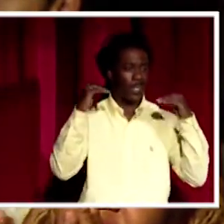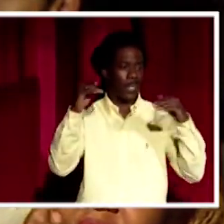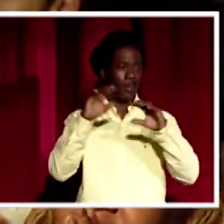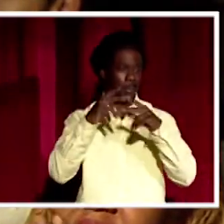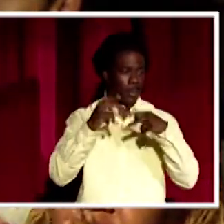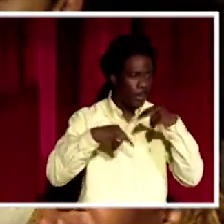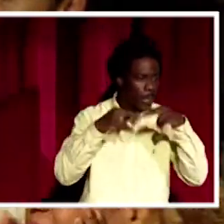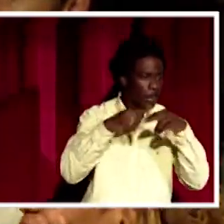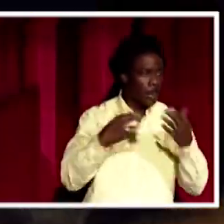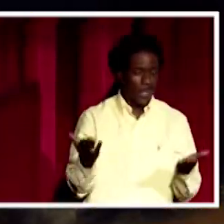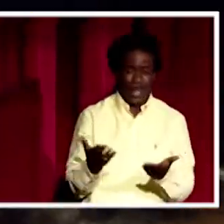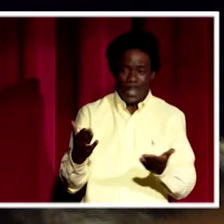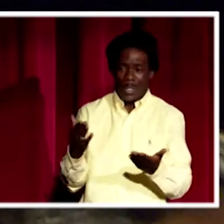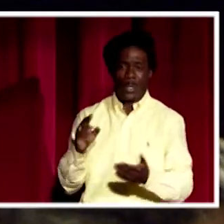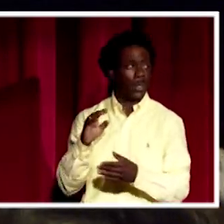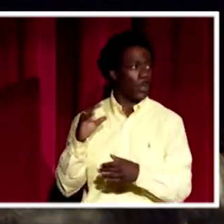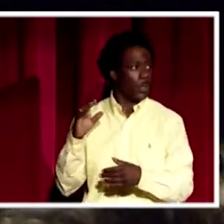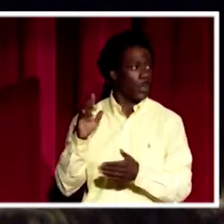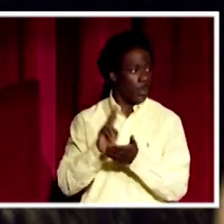at UDC.